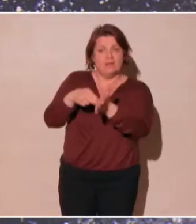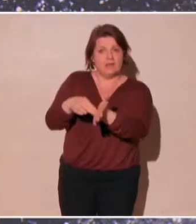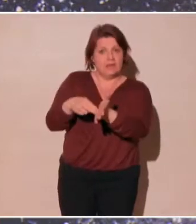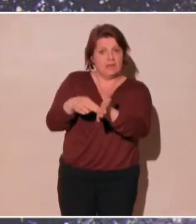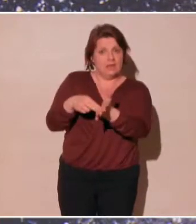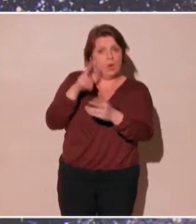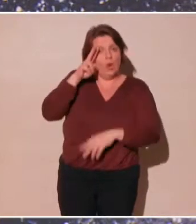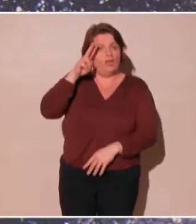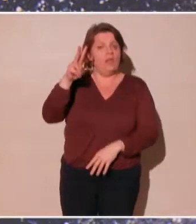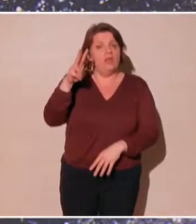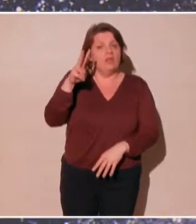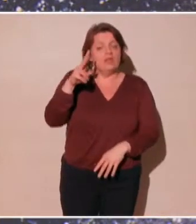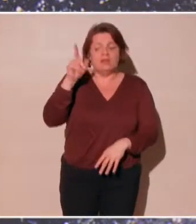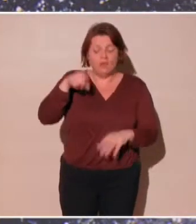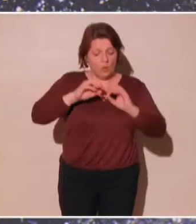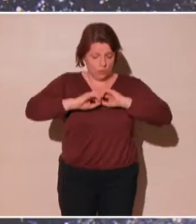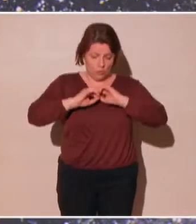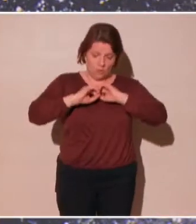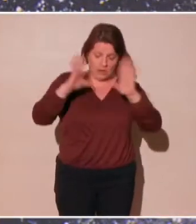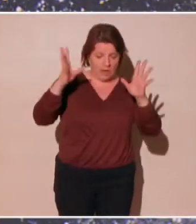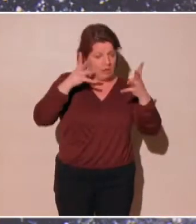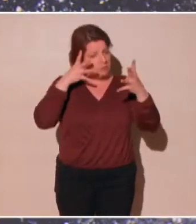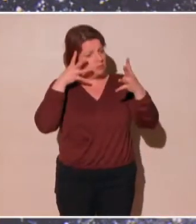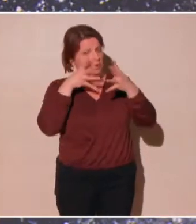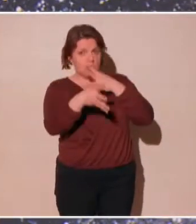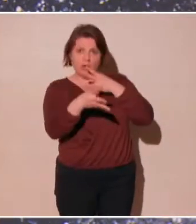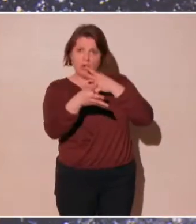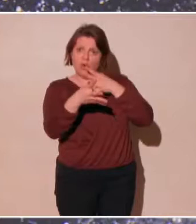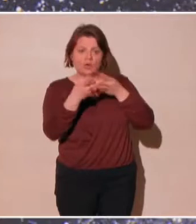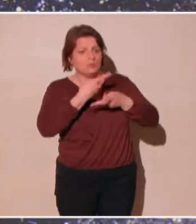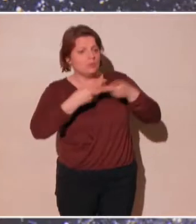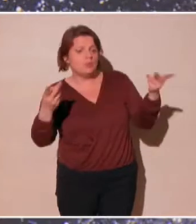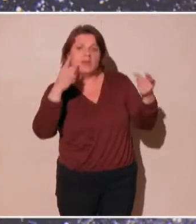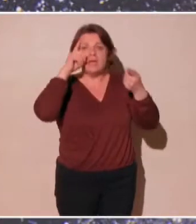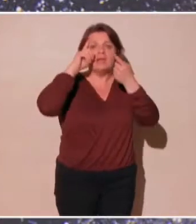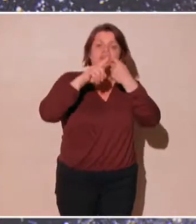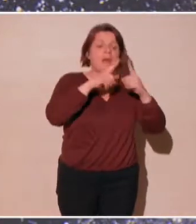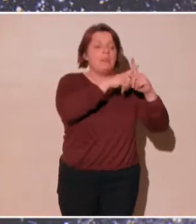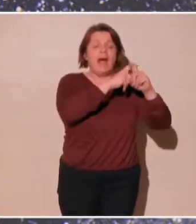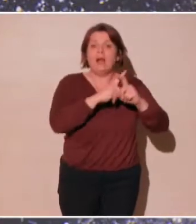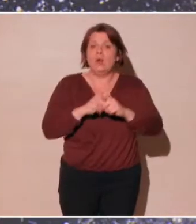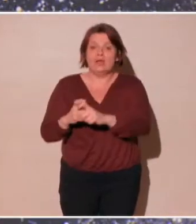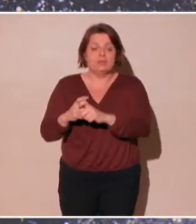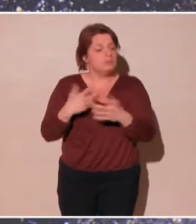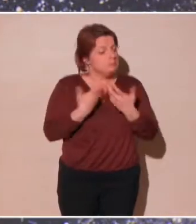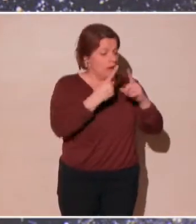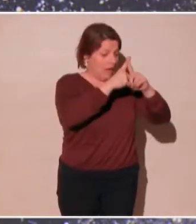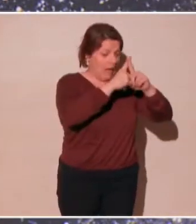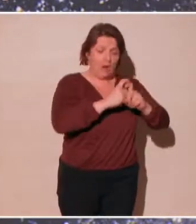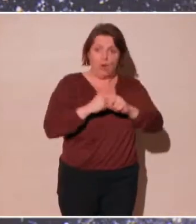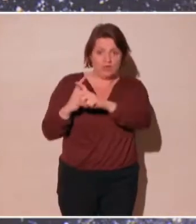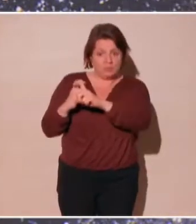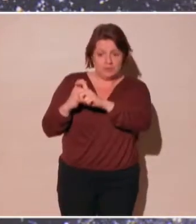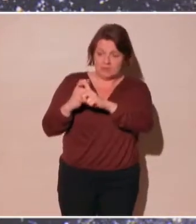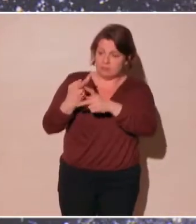means that the key to preventing these issues is to make all public algorithms